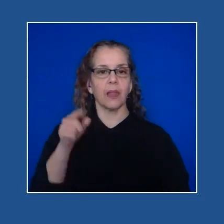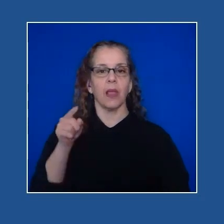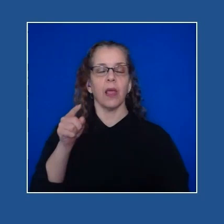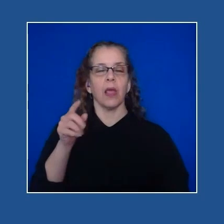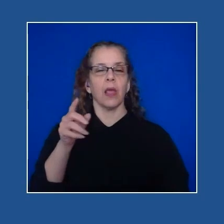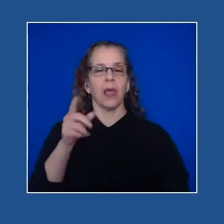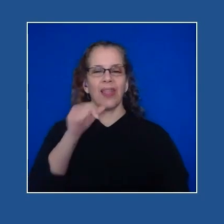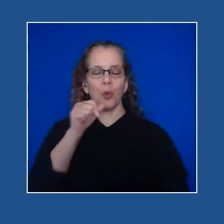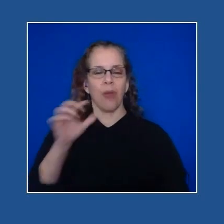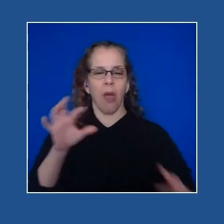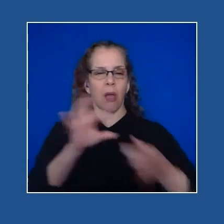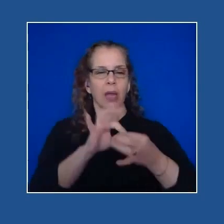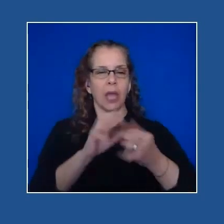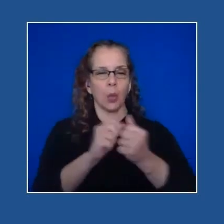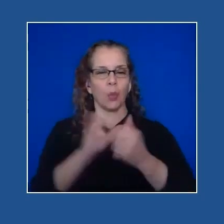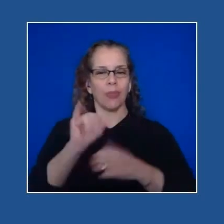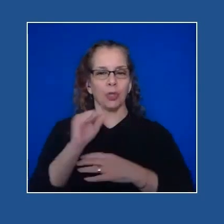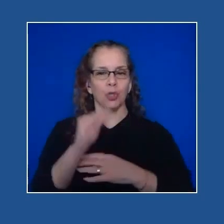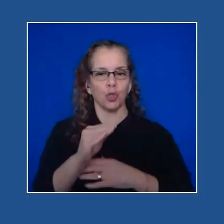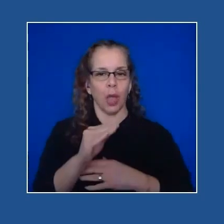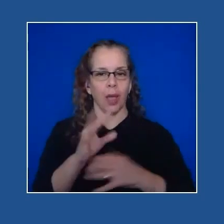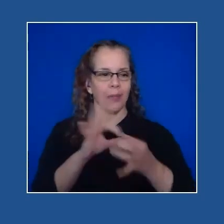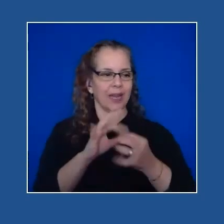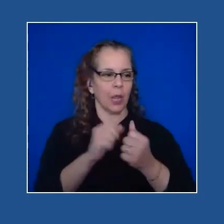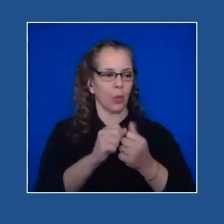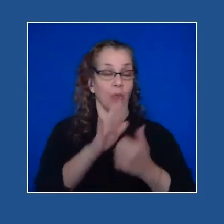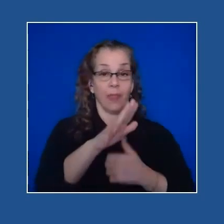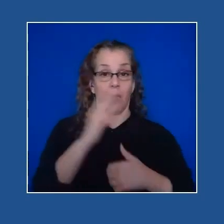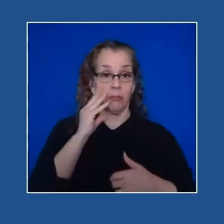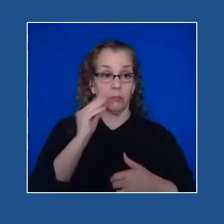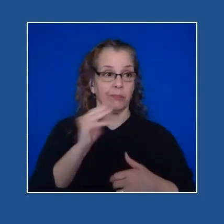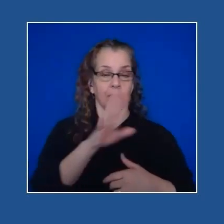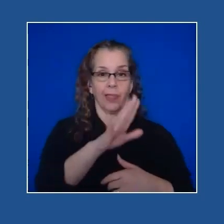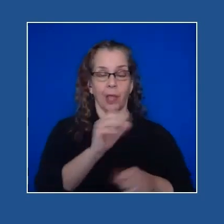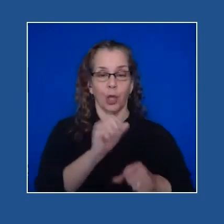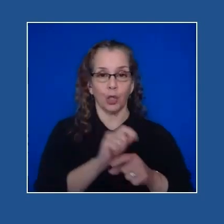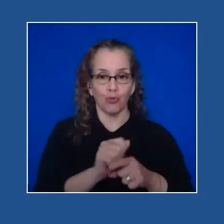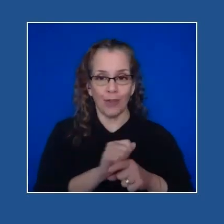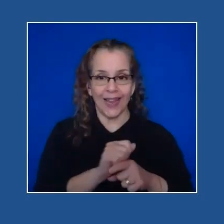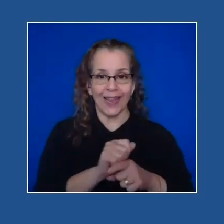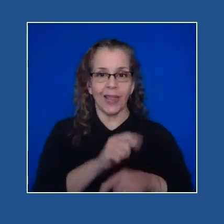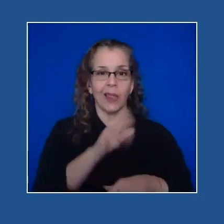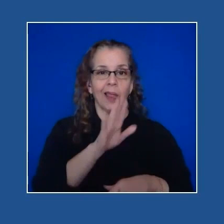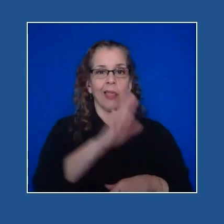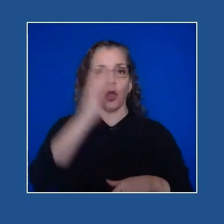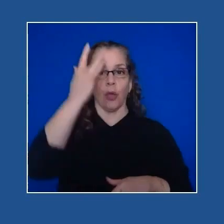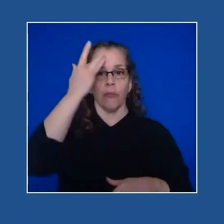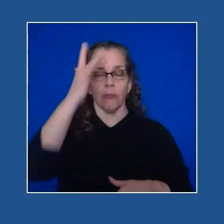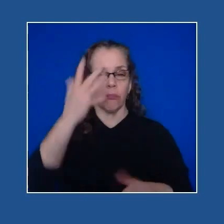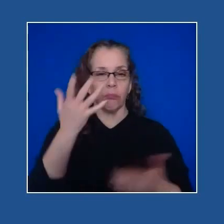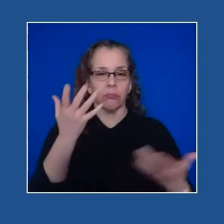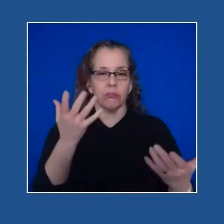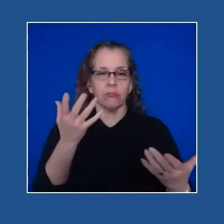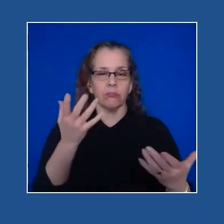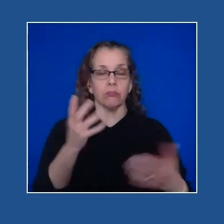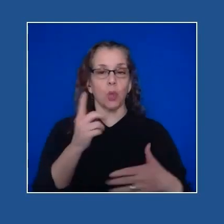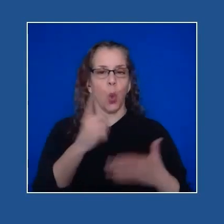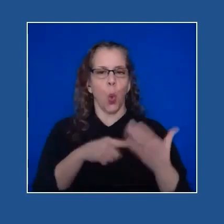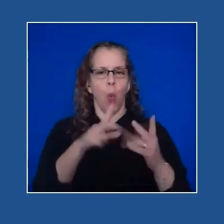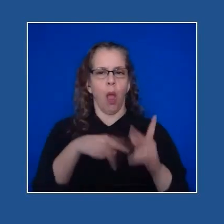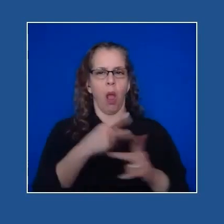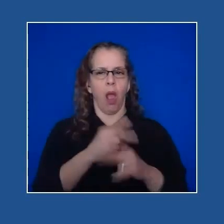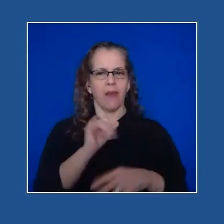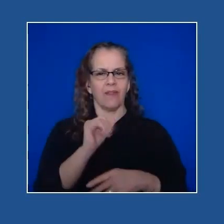competency or even related to their training. What strategies do they put into place more frequently to keep